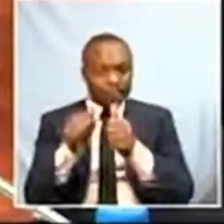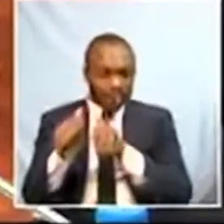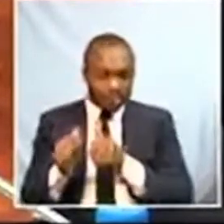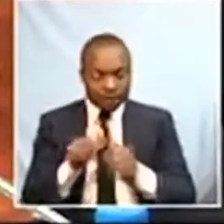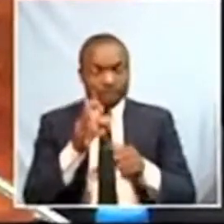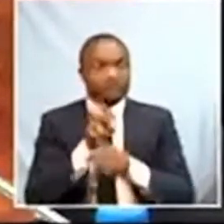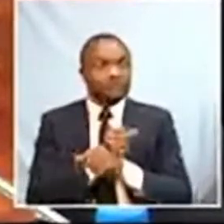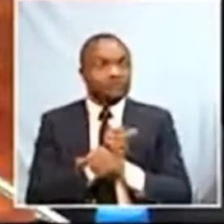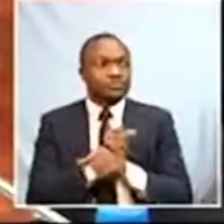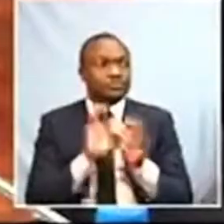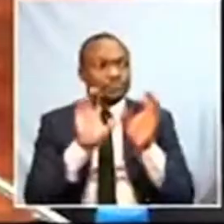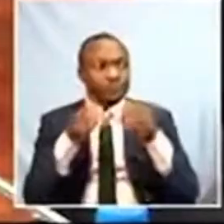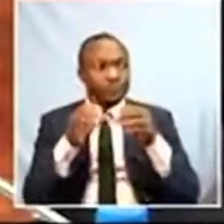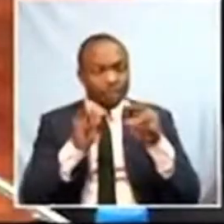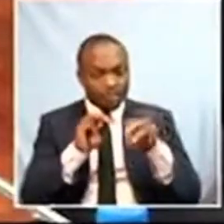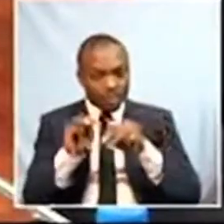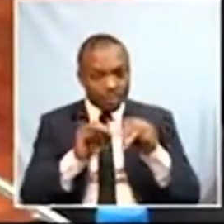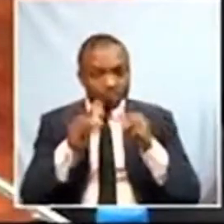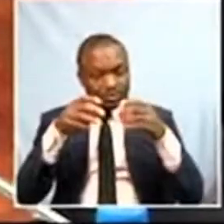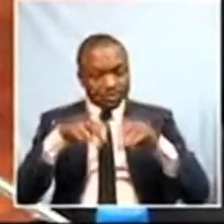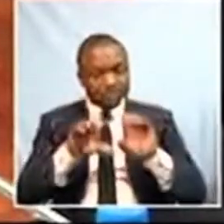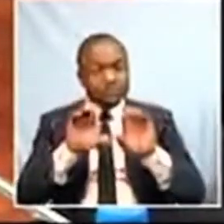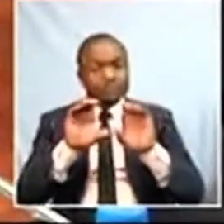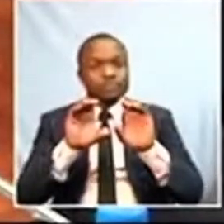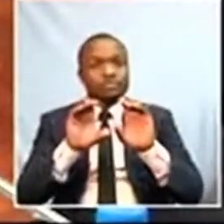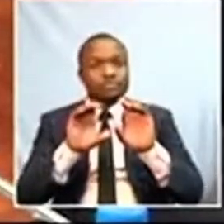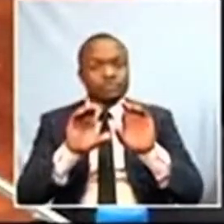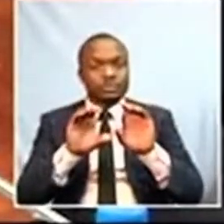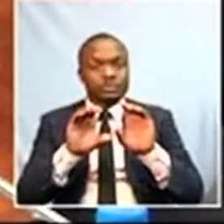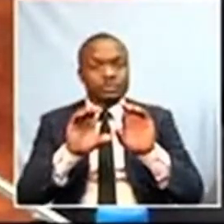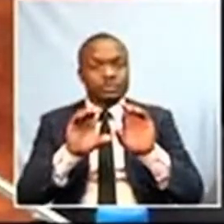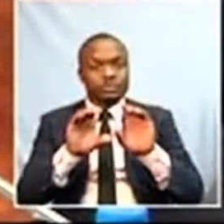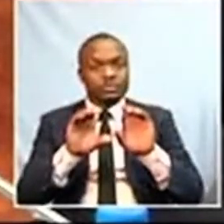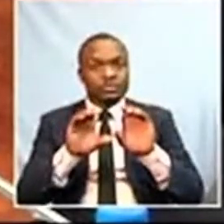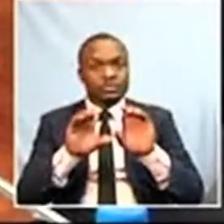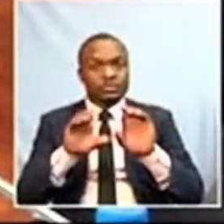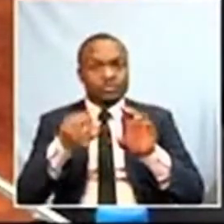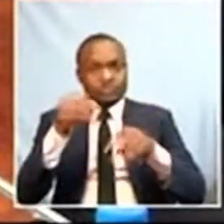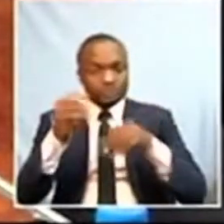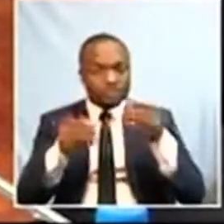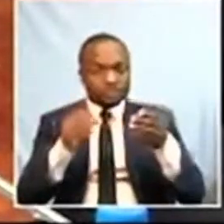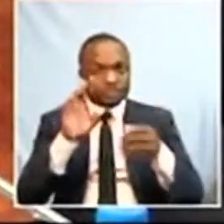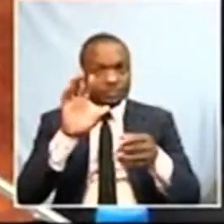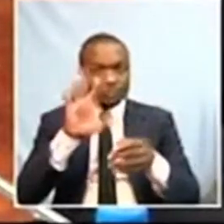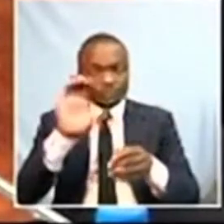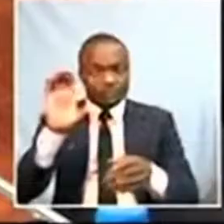taken. The Council management continued to expend the